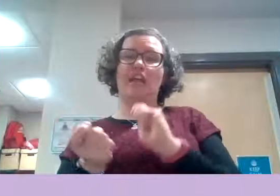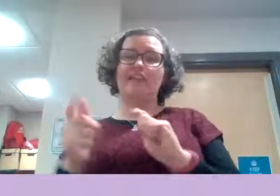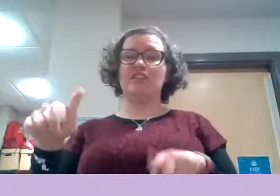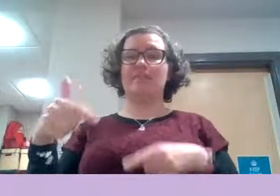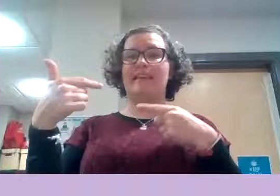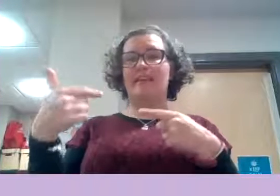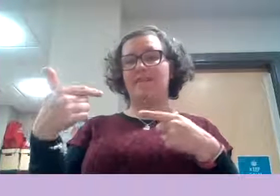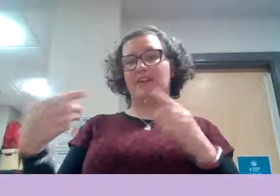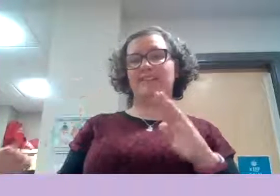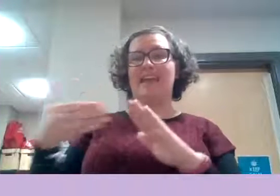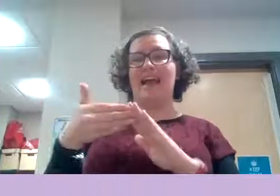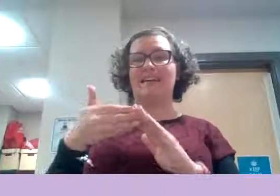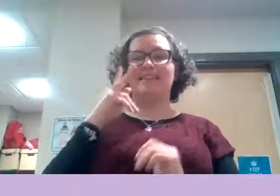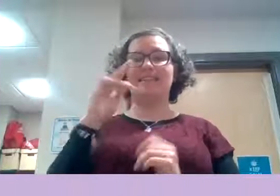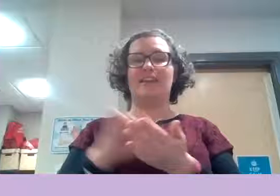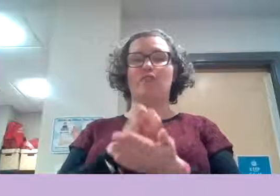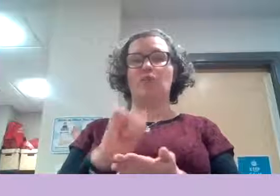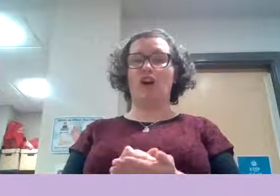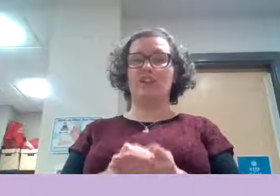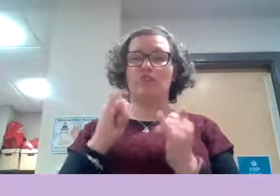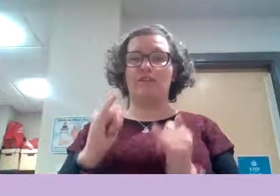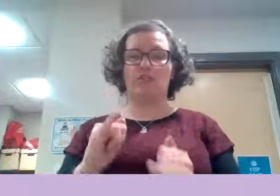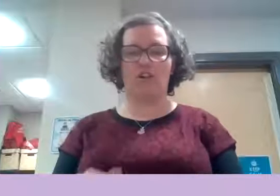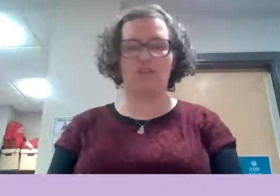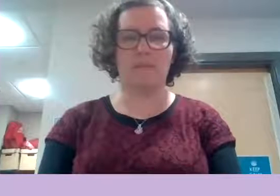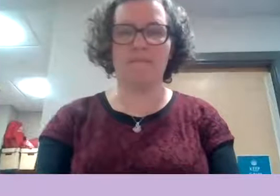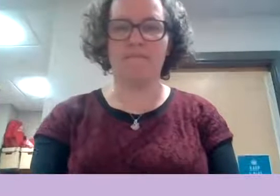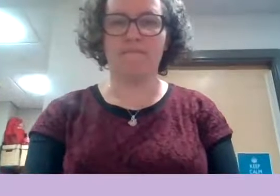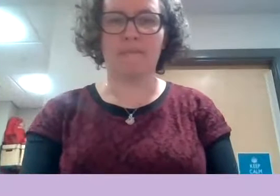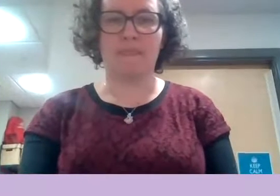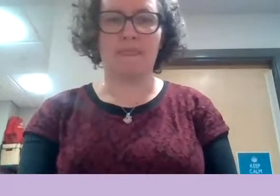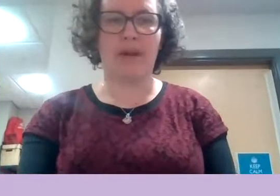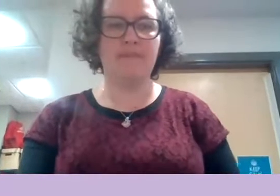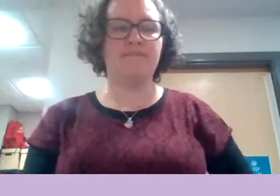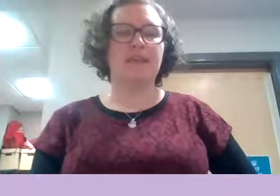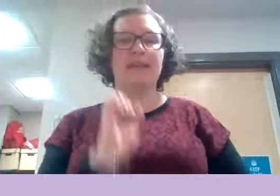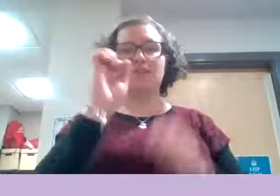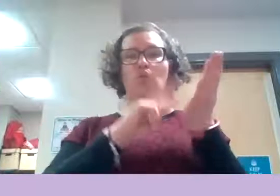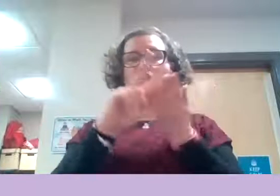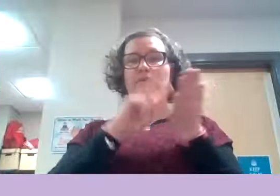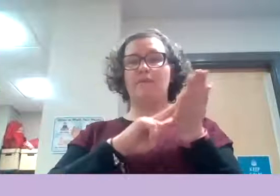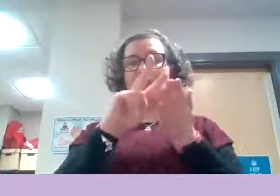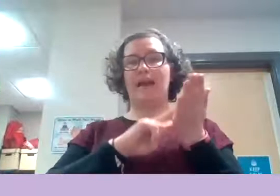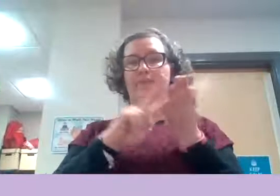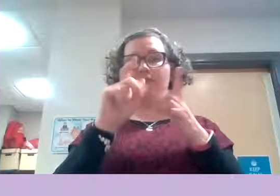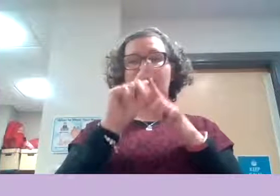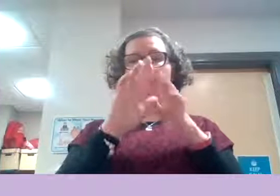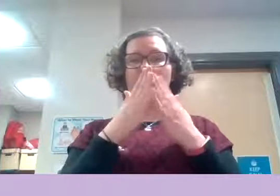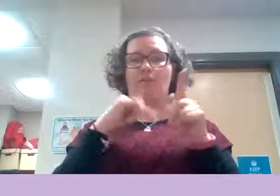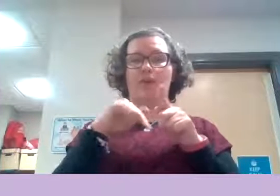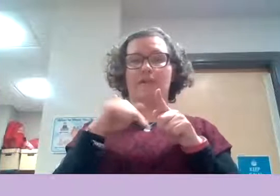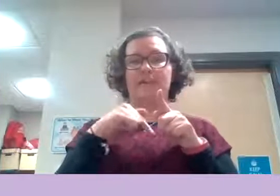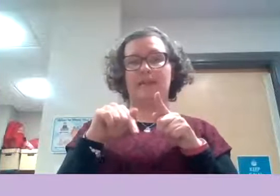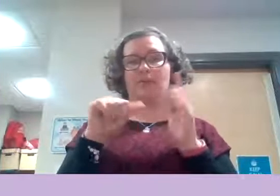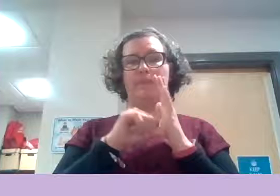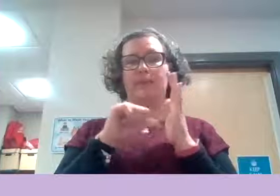we've changed it to be the inverse, the add, to see if you were right or if you were wrong. Okay. Here's also some vocabulary in the